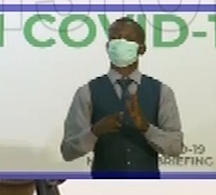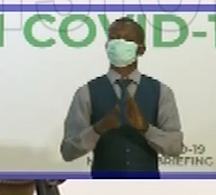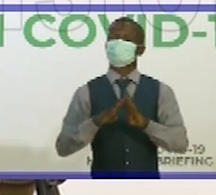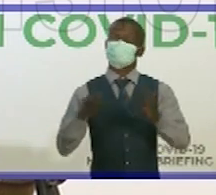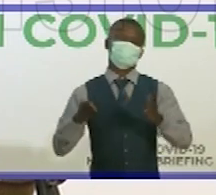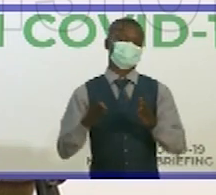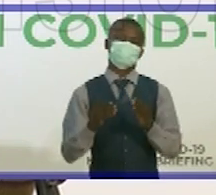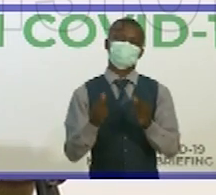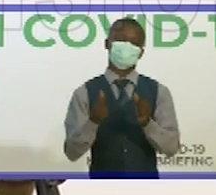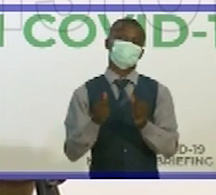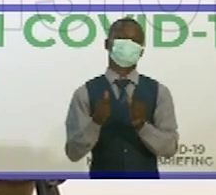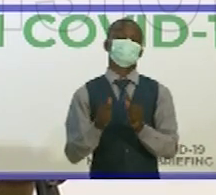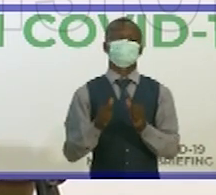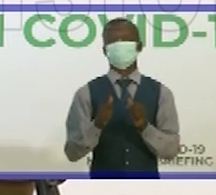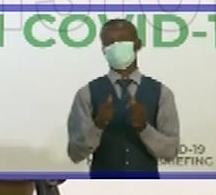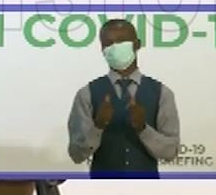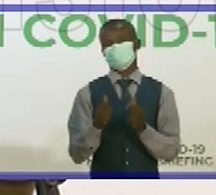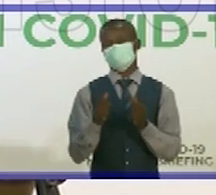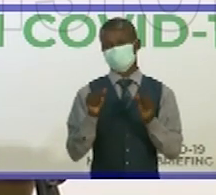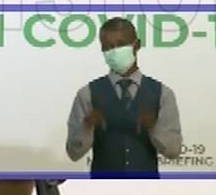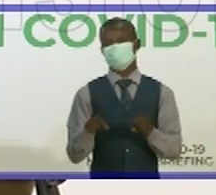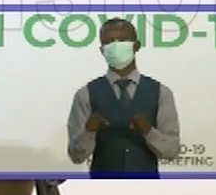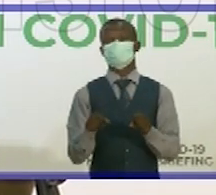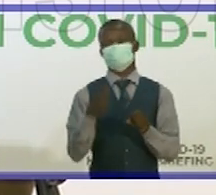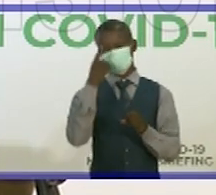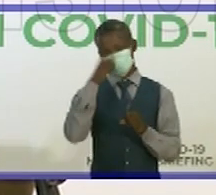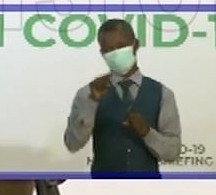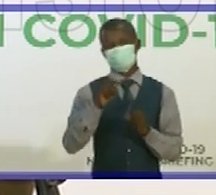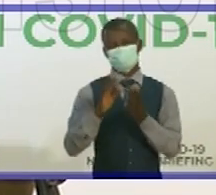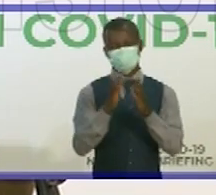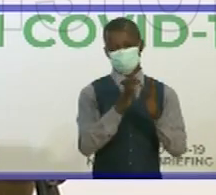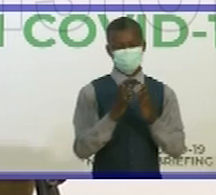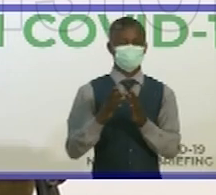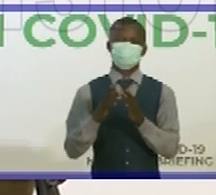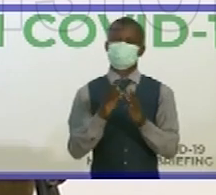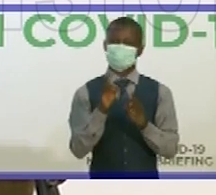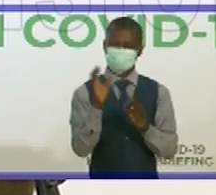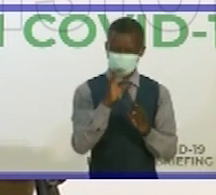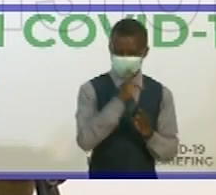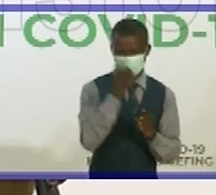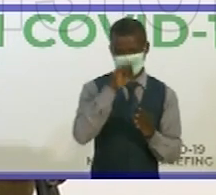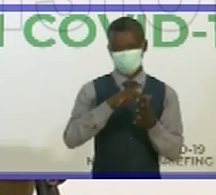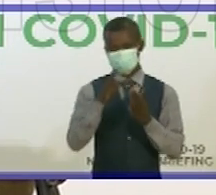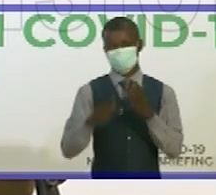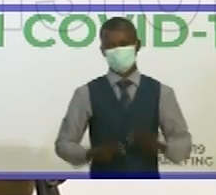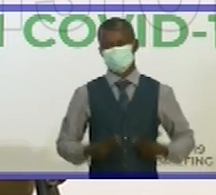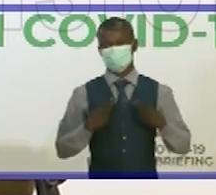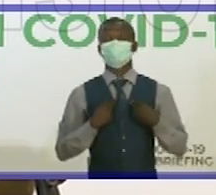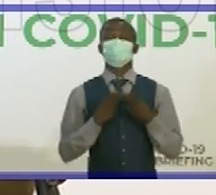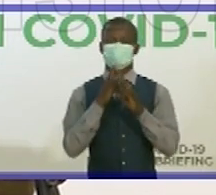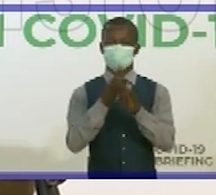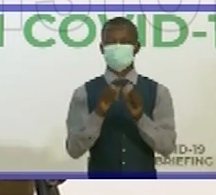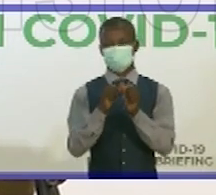those results in order for you to come into care and in order for the contact tracing and the rest of the public health response to